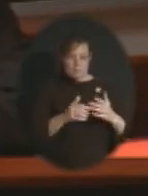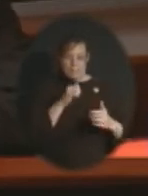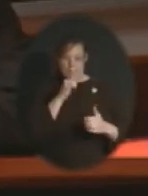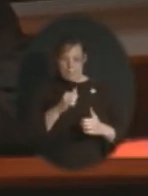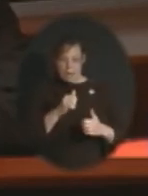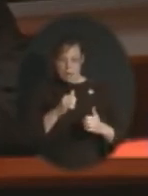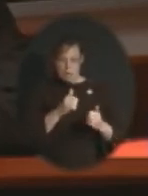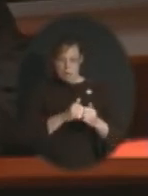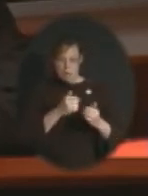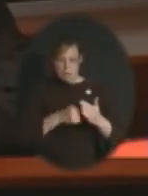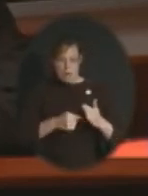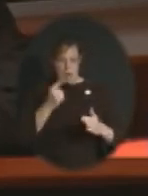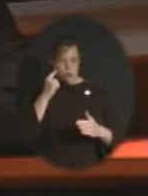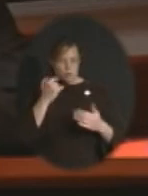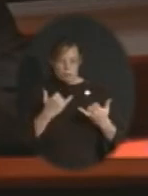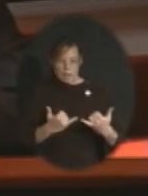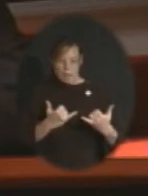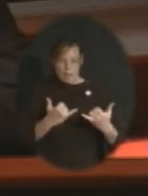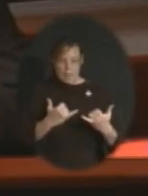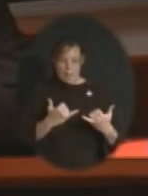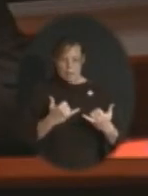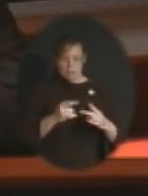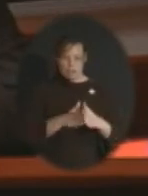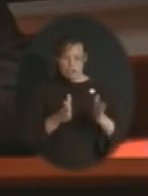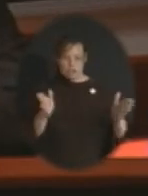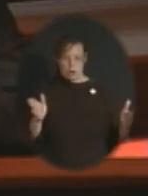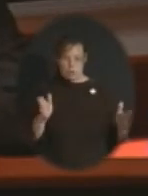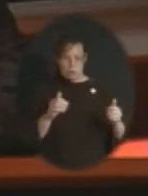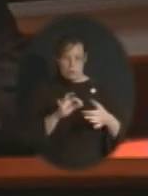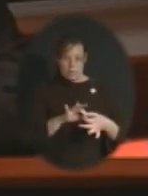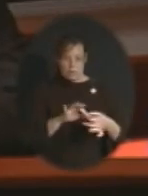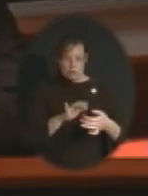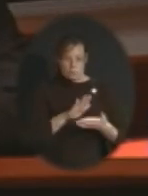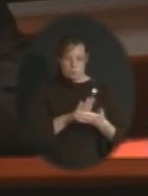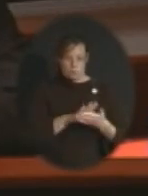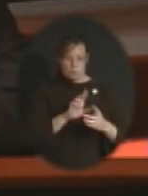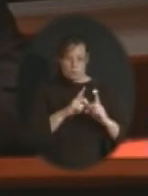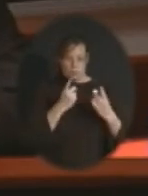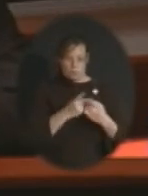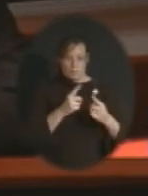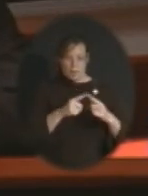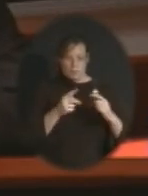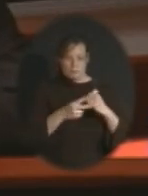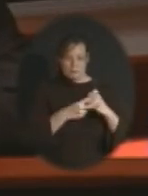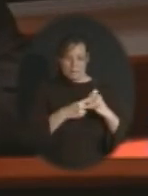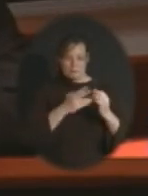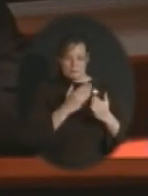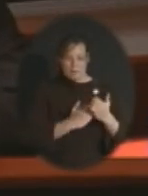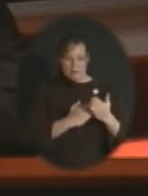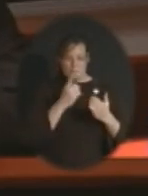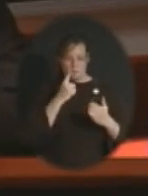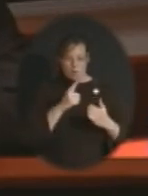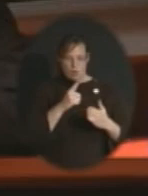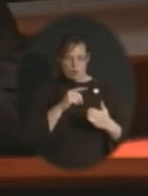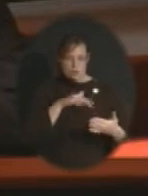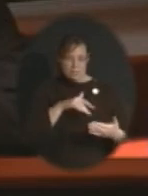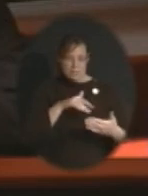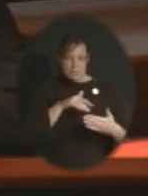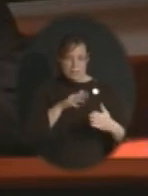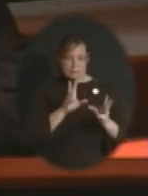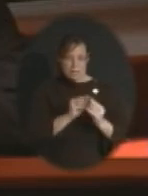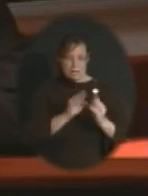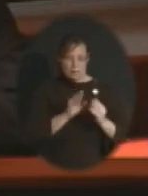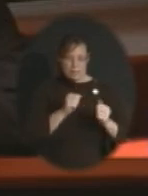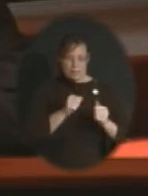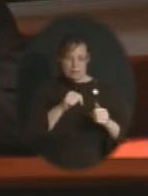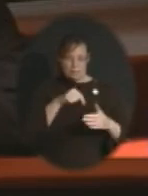with what I heard today. Just in general, in terms of our school district, I'm actually going to save some of this for our study session where we can look a